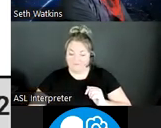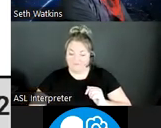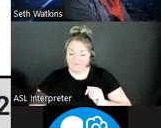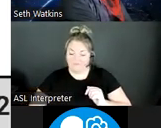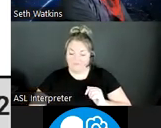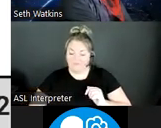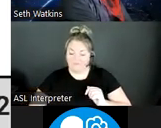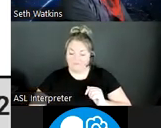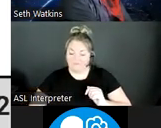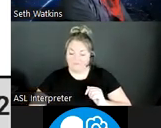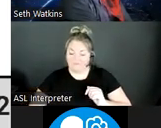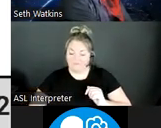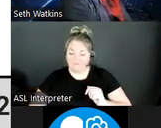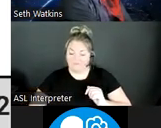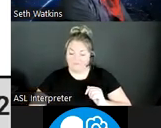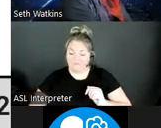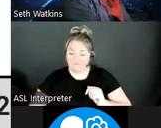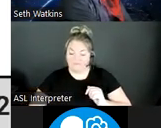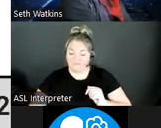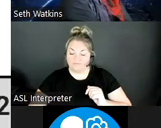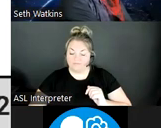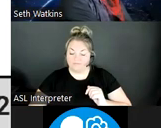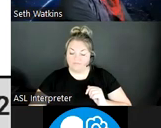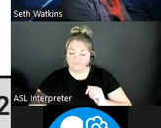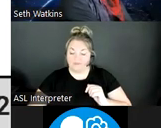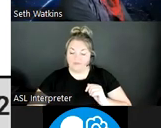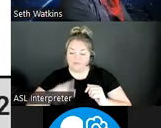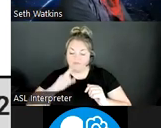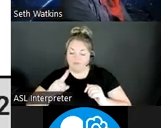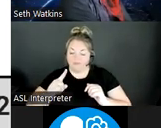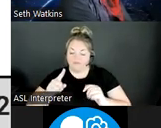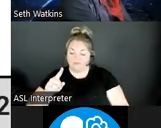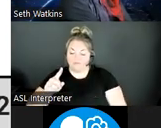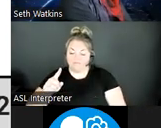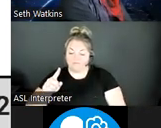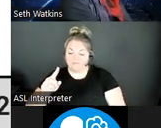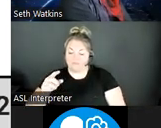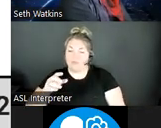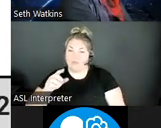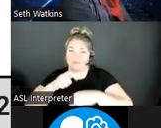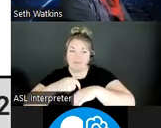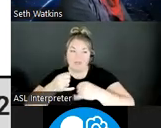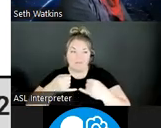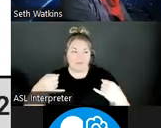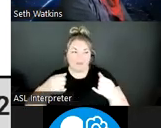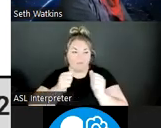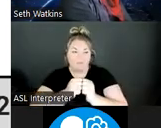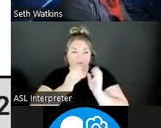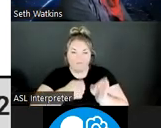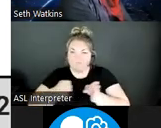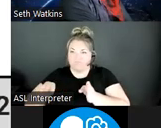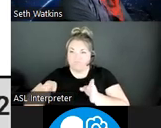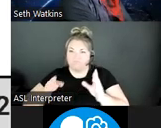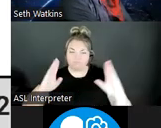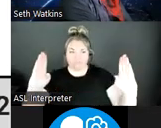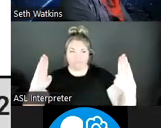This is the same information about timeline, just represented a little differently. I'm more of a visual person, so this may be helpful to